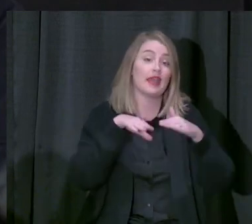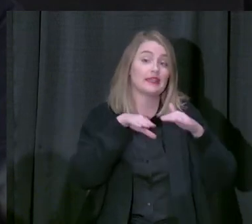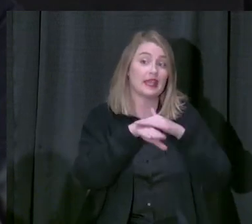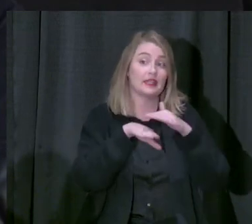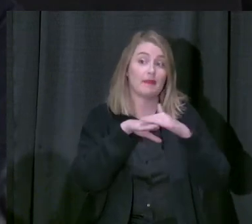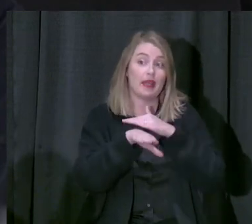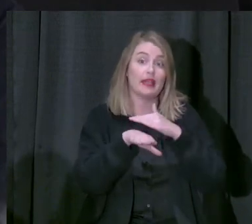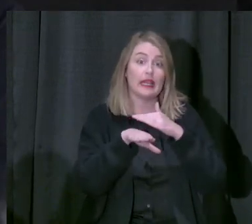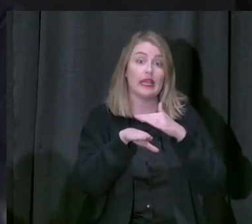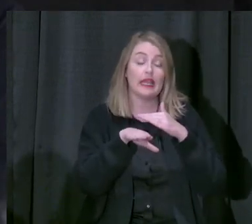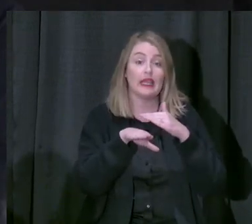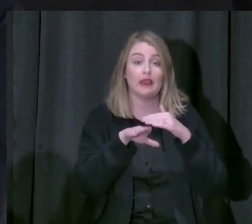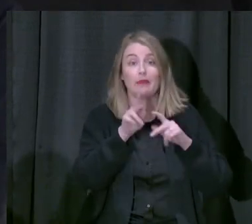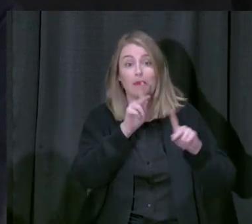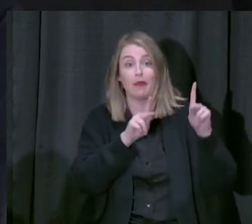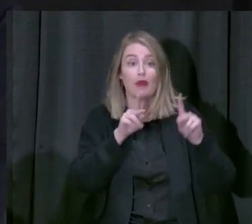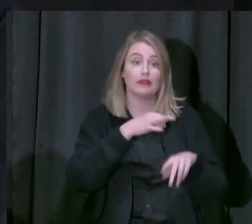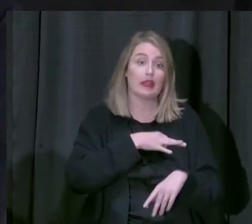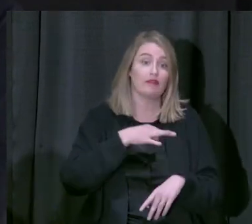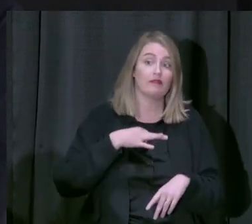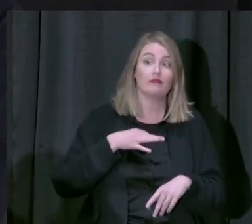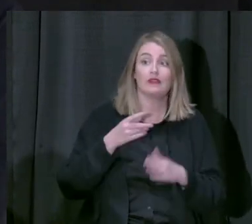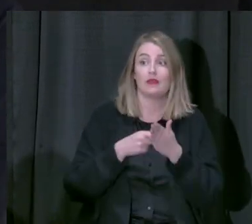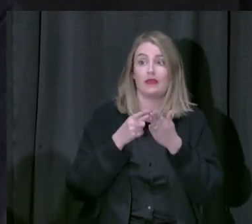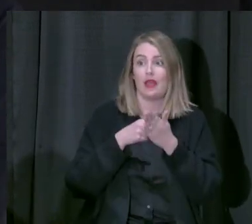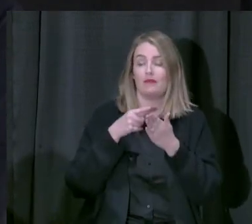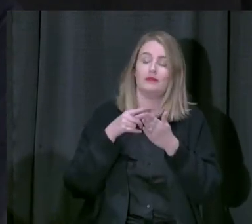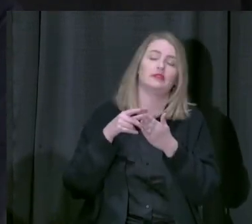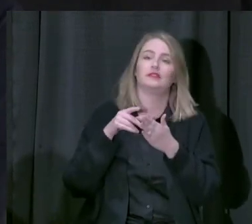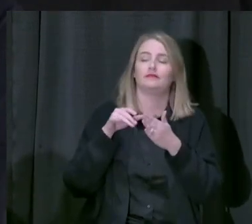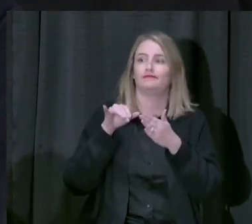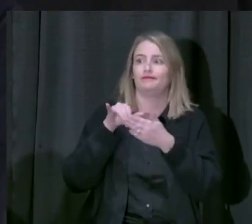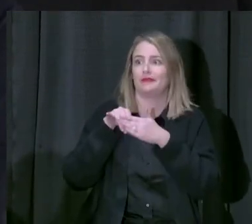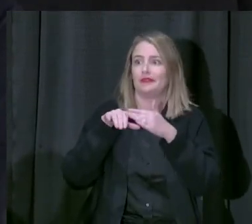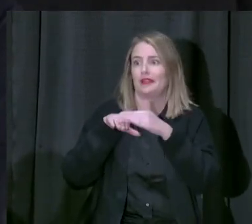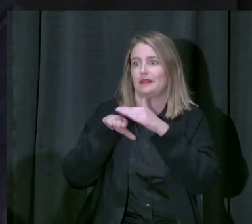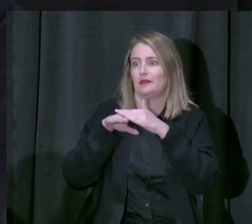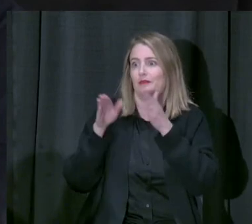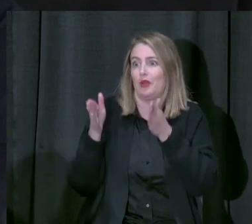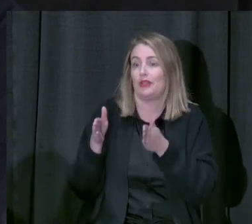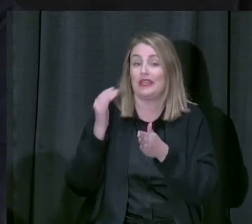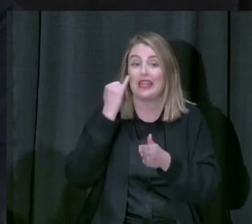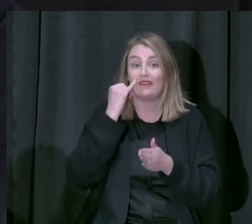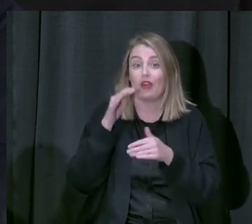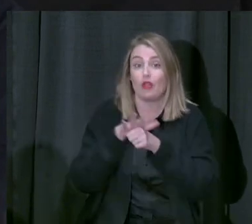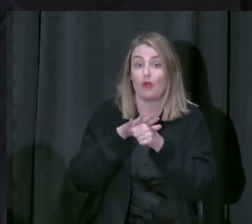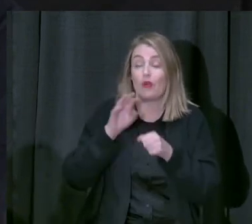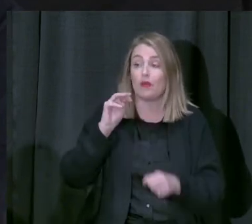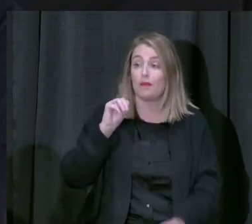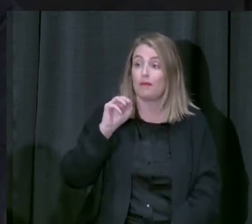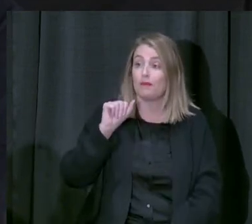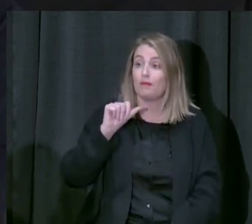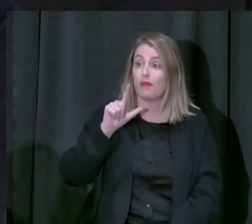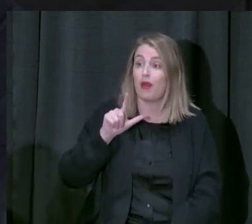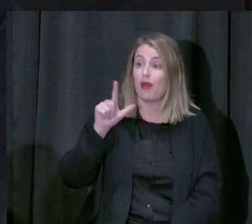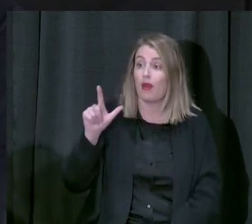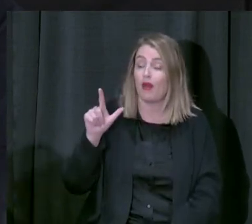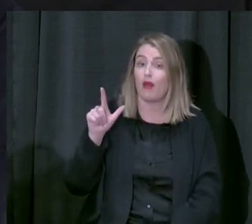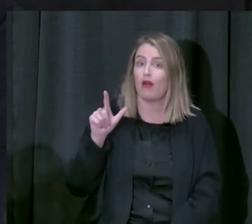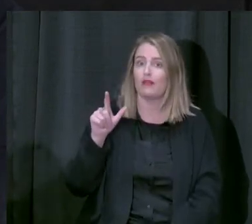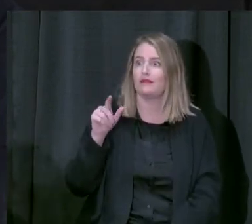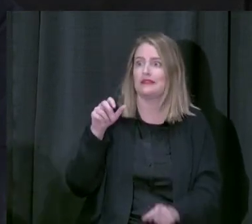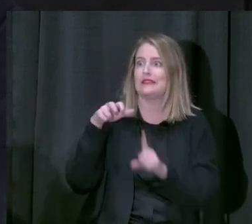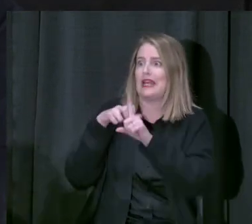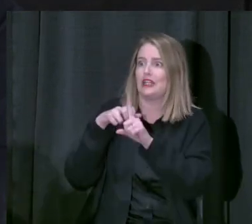channels. Sometimes it's through the facility person. If somebody had a local mall, if you can get us in touch with